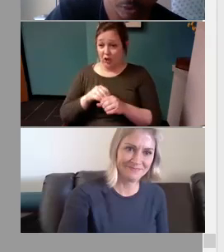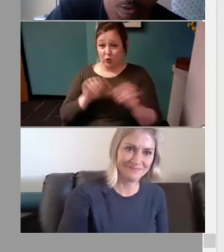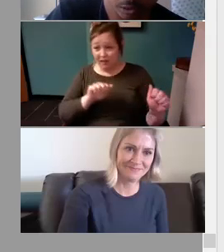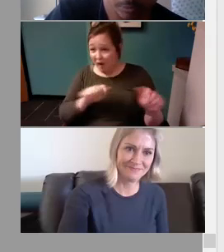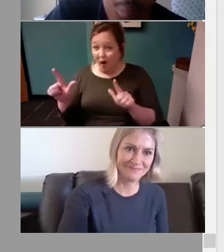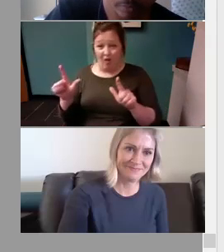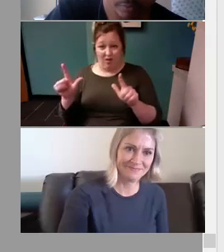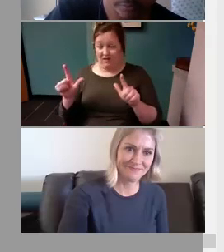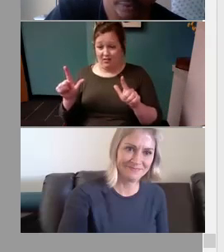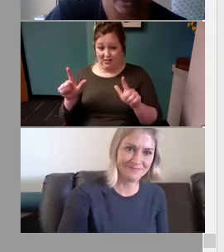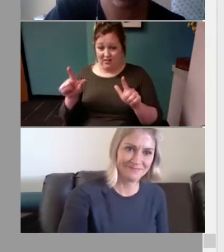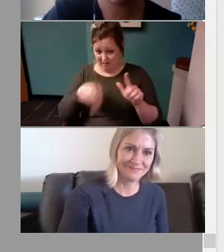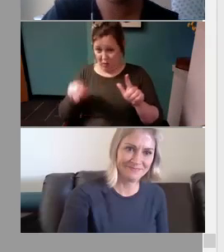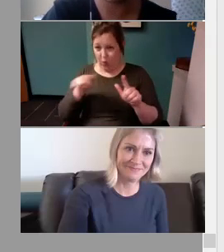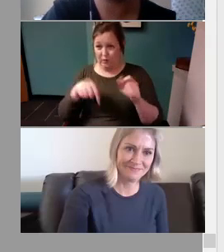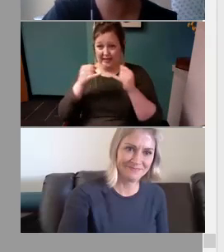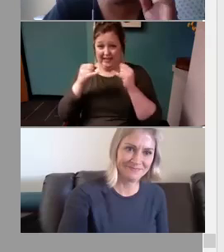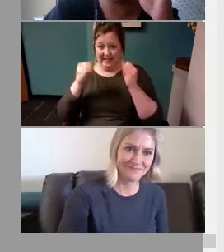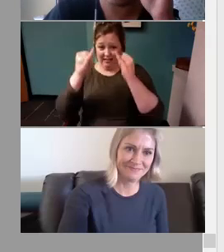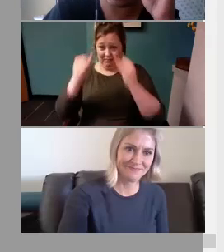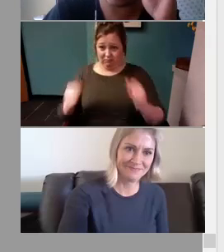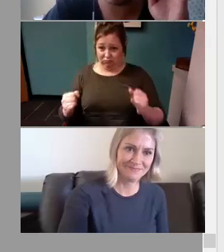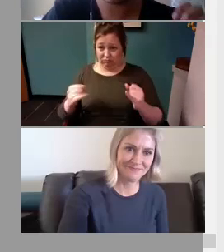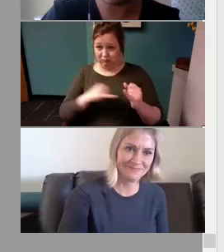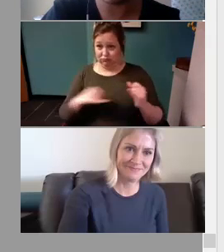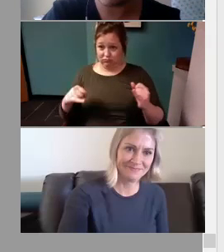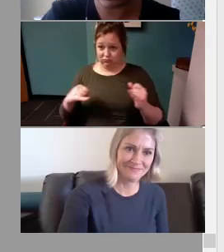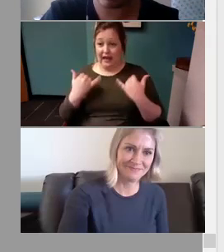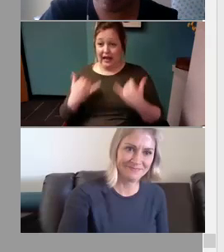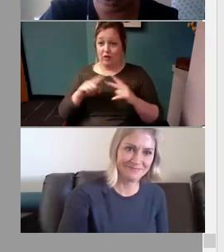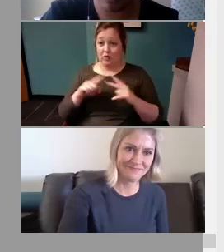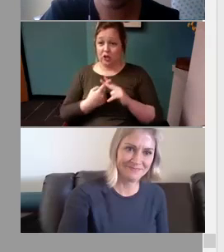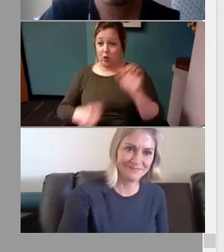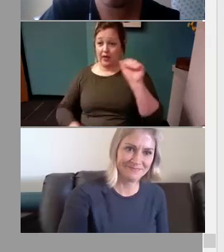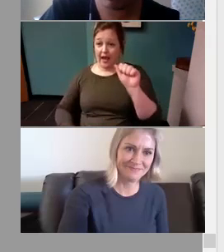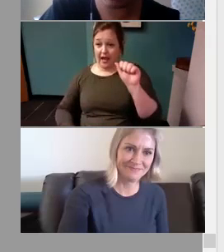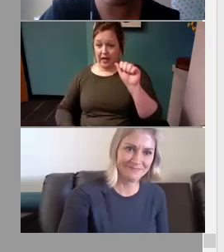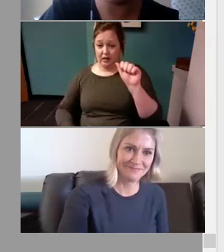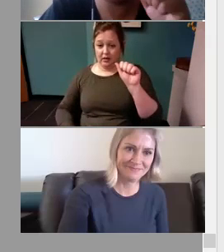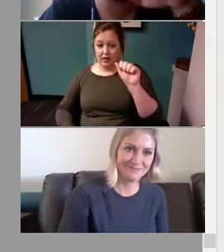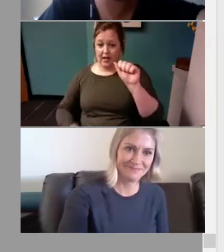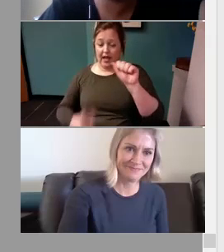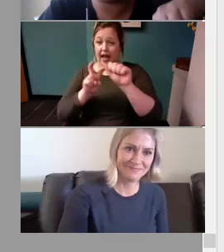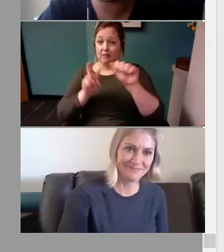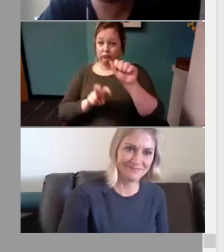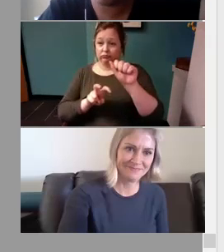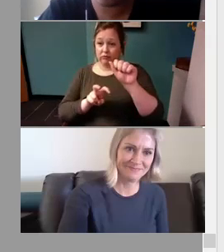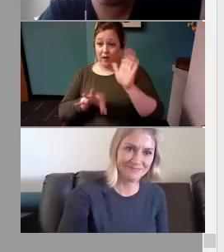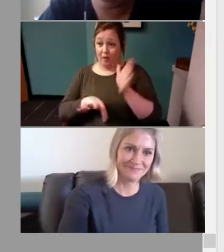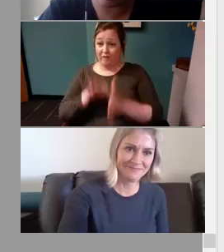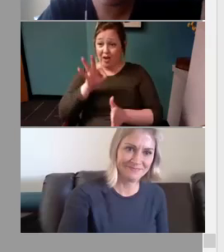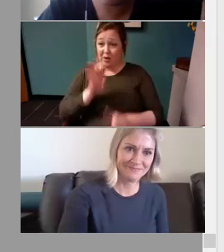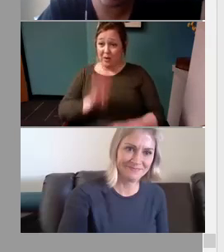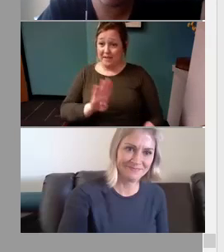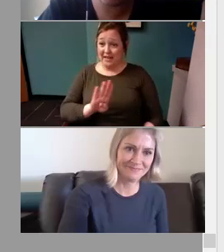yellow, right? Now let's start with A, and I discover B. From B, I need to again explore